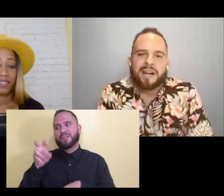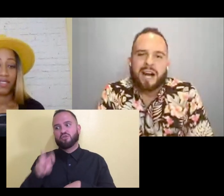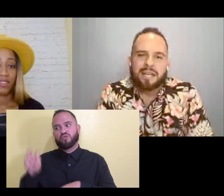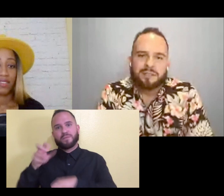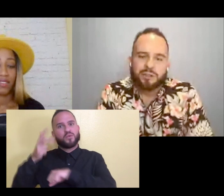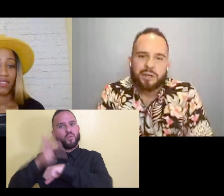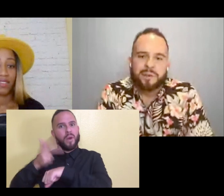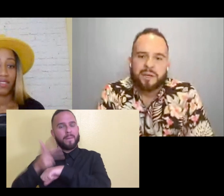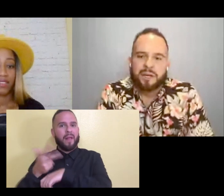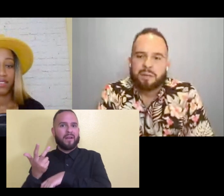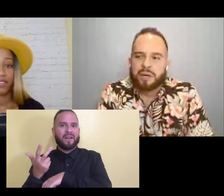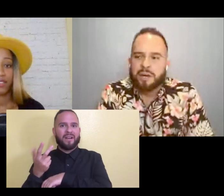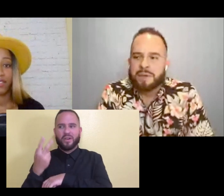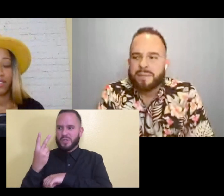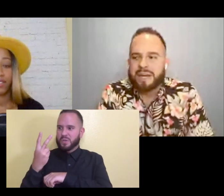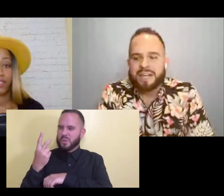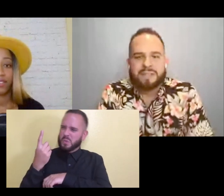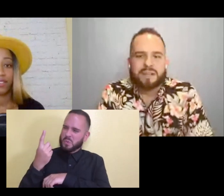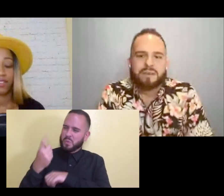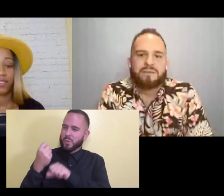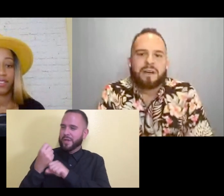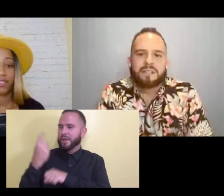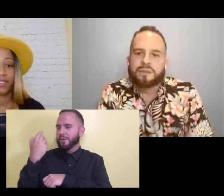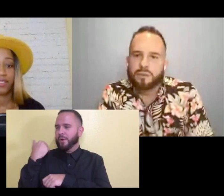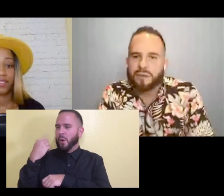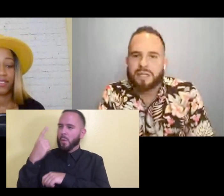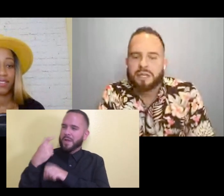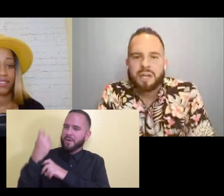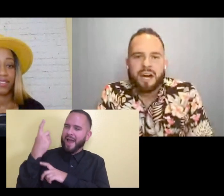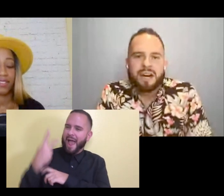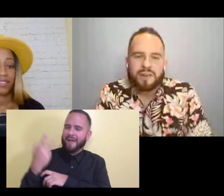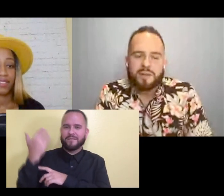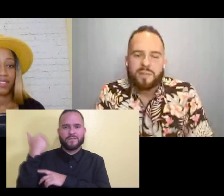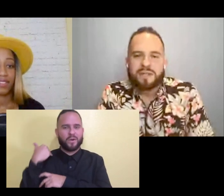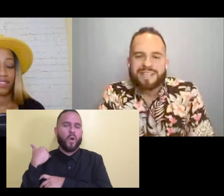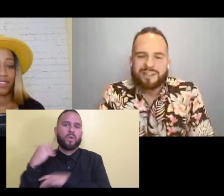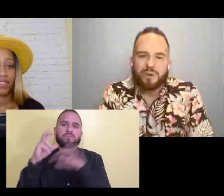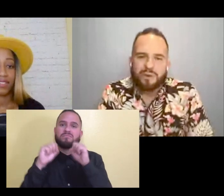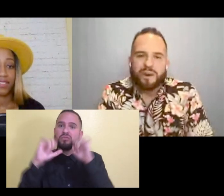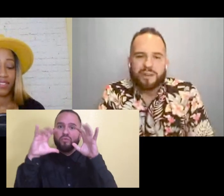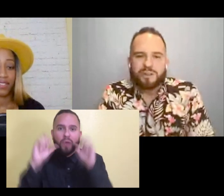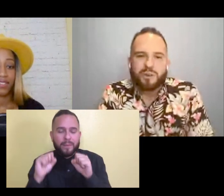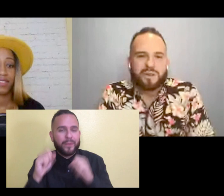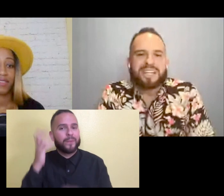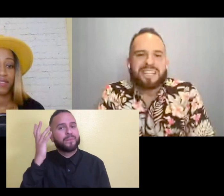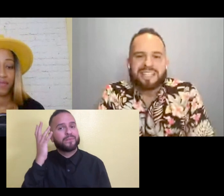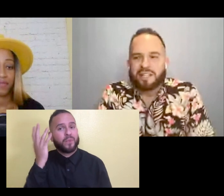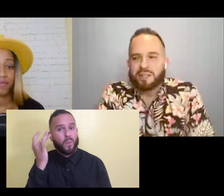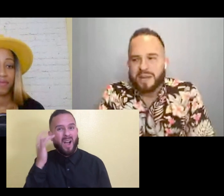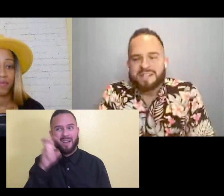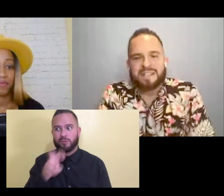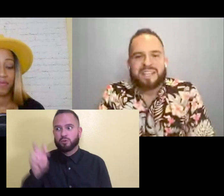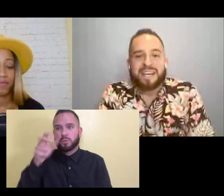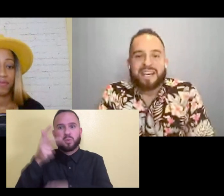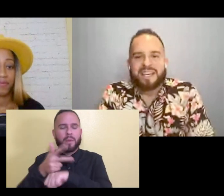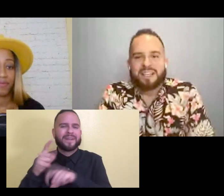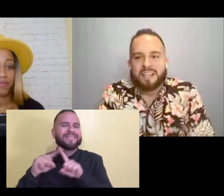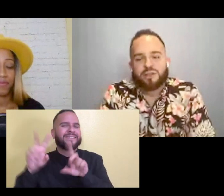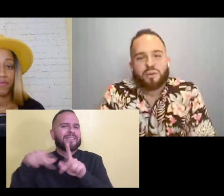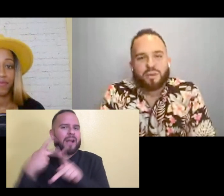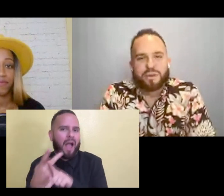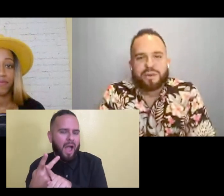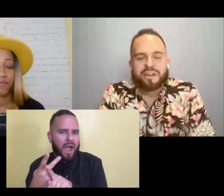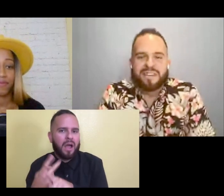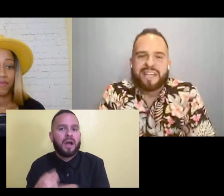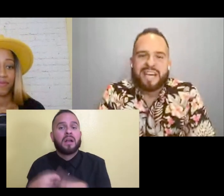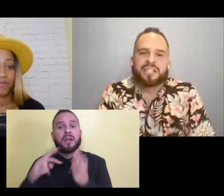different kind of trip. What I mean by that, it's a volunteer. For anybody who doesn't know what a volunteer is basically a